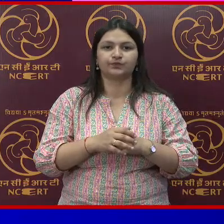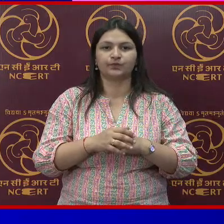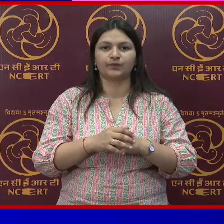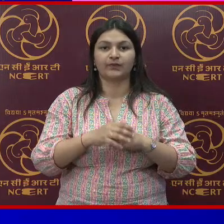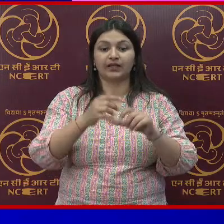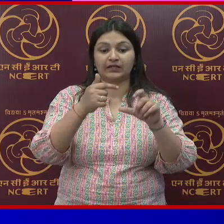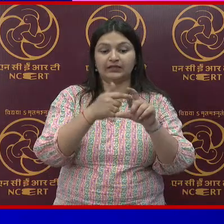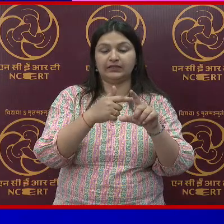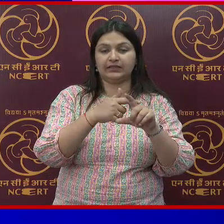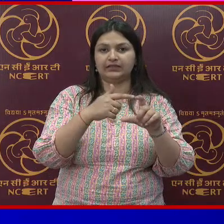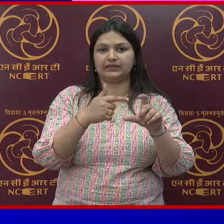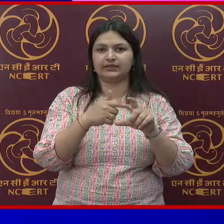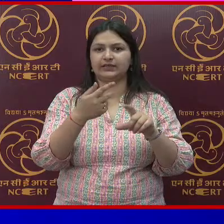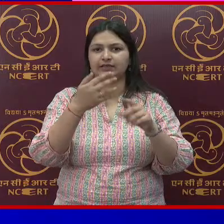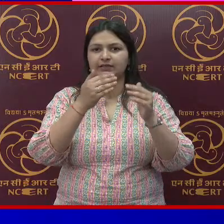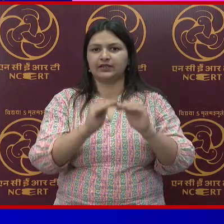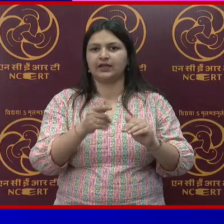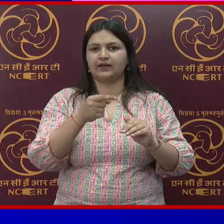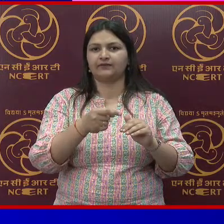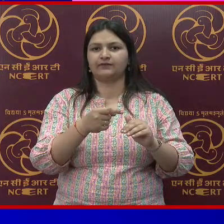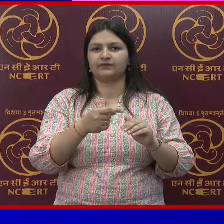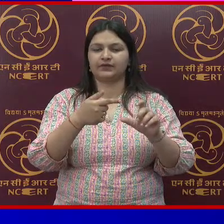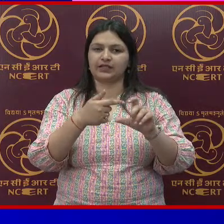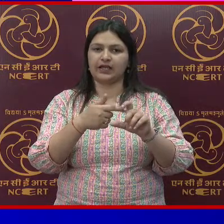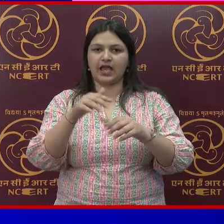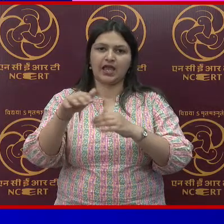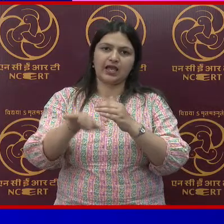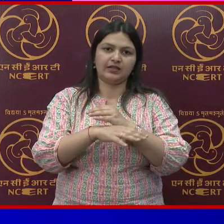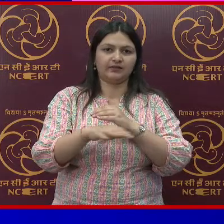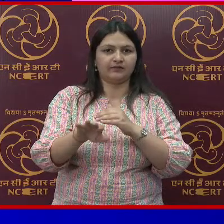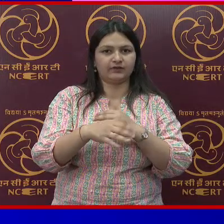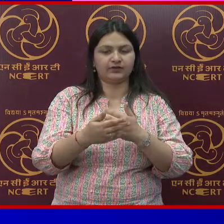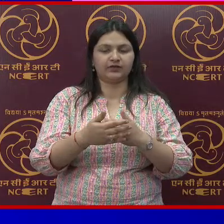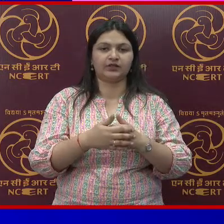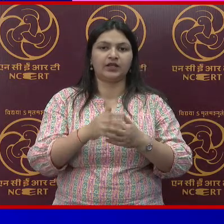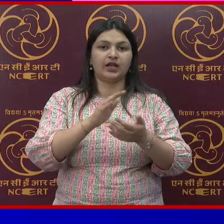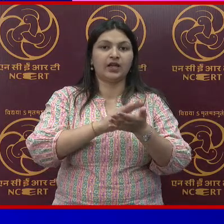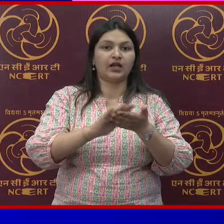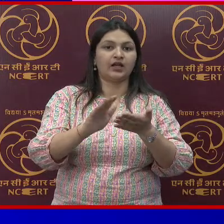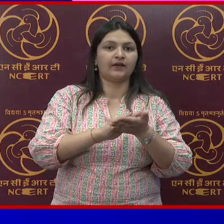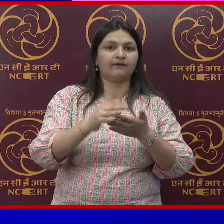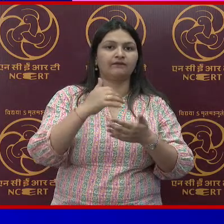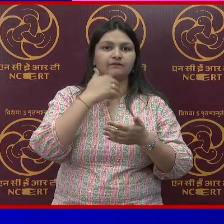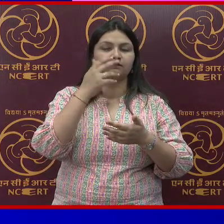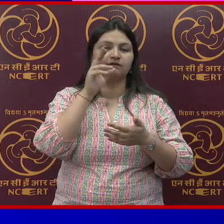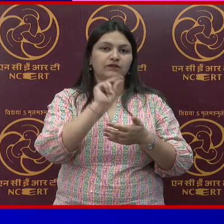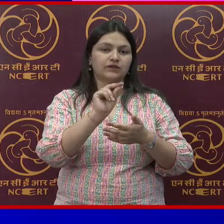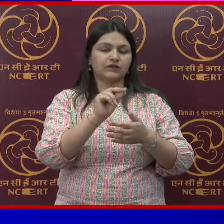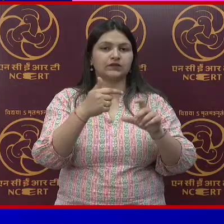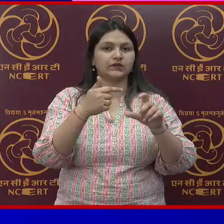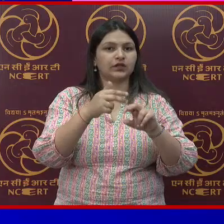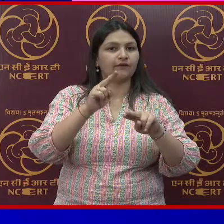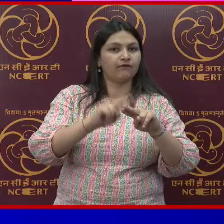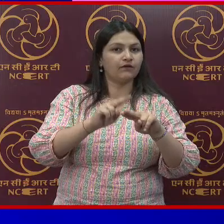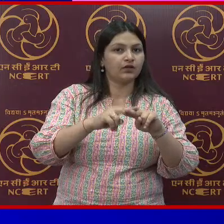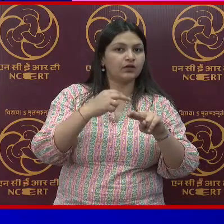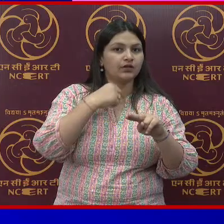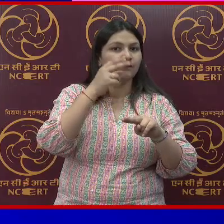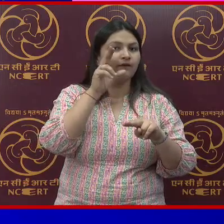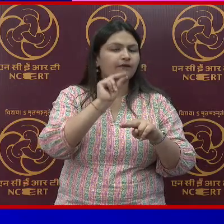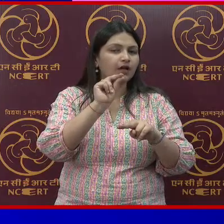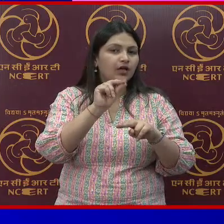E, elephant. And F is F. Fi. Fish. F. It is F.